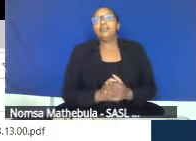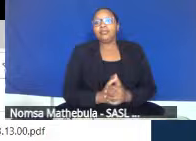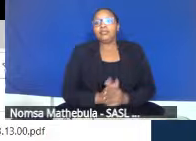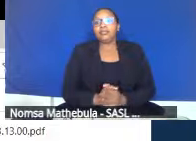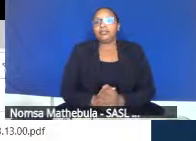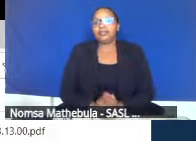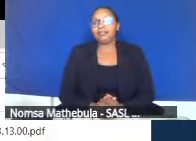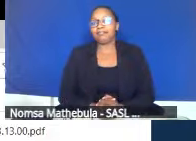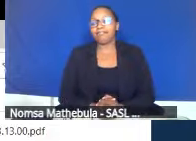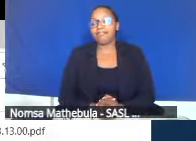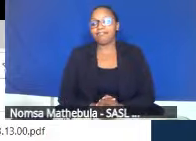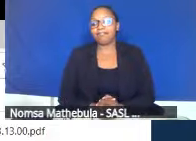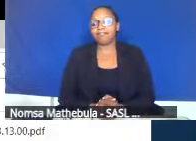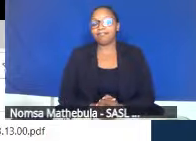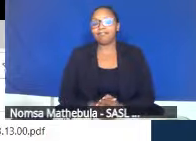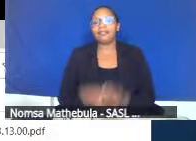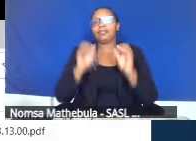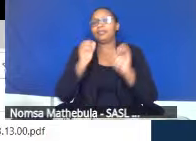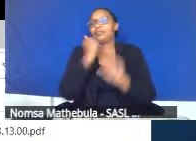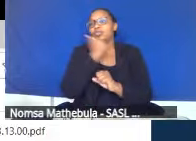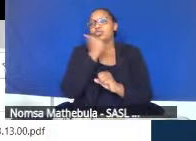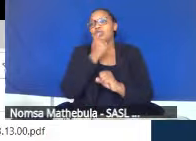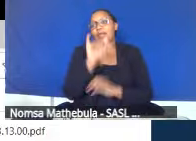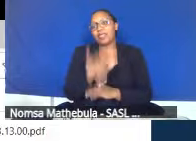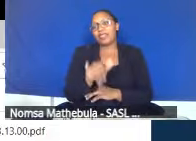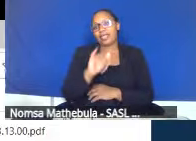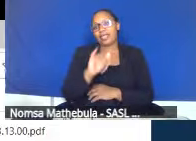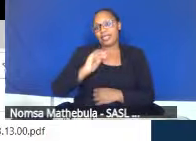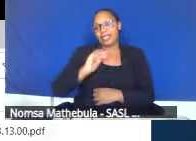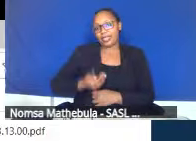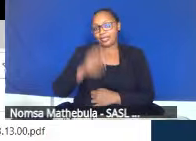Sorry about this, ladies and gentlemen.